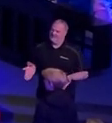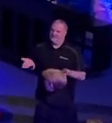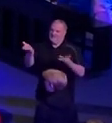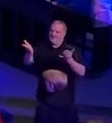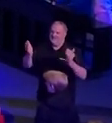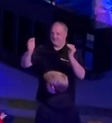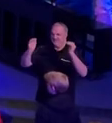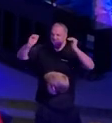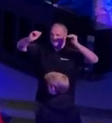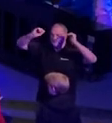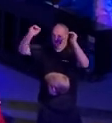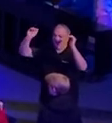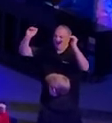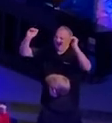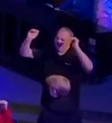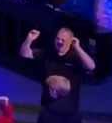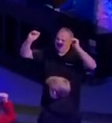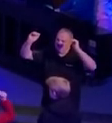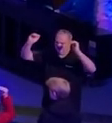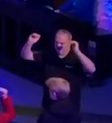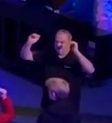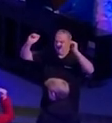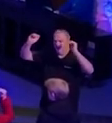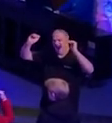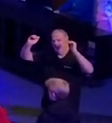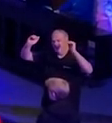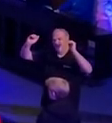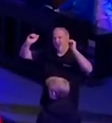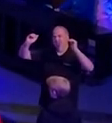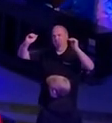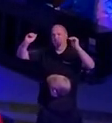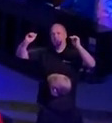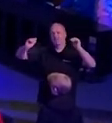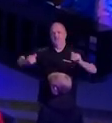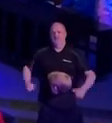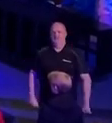excelsis Deo. .